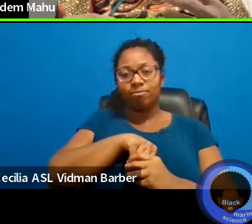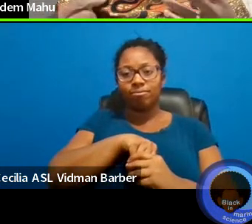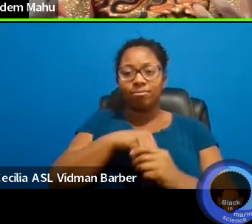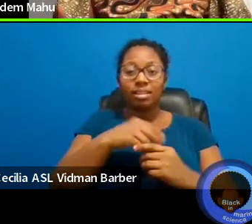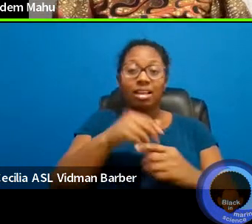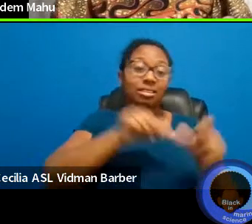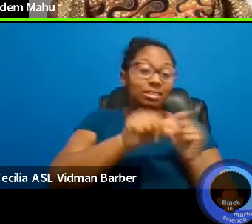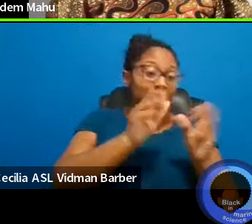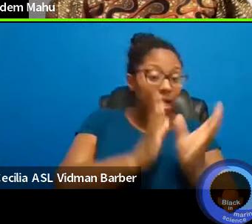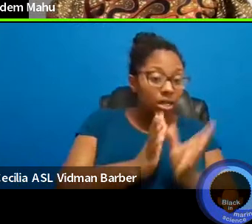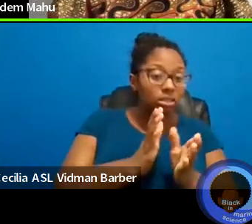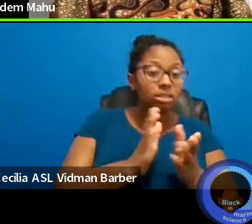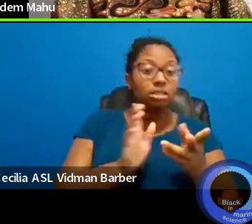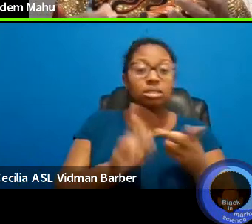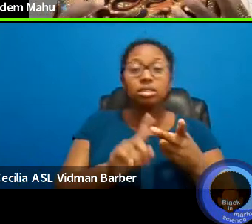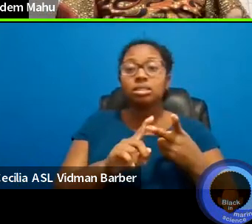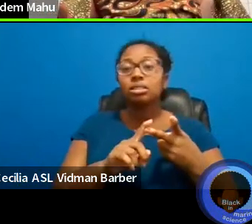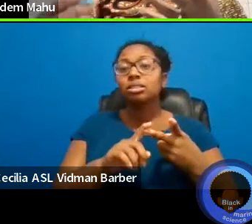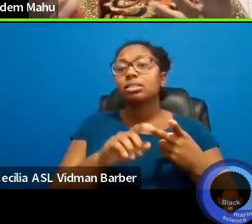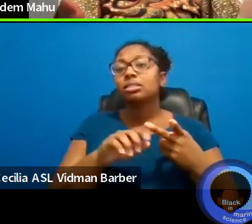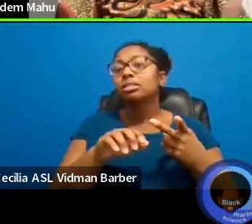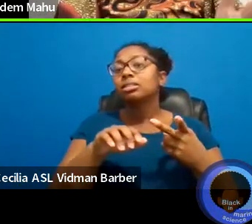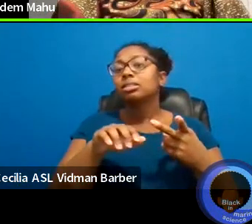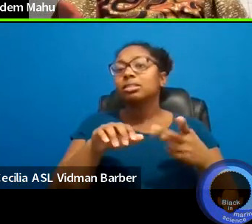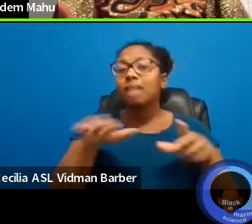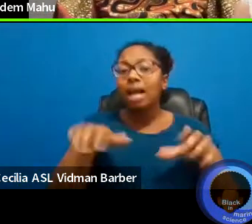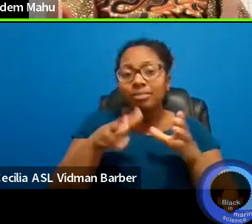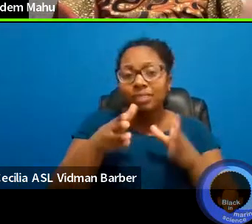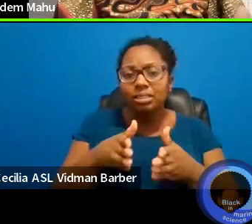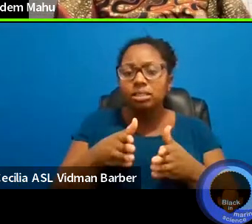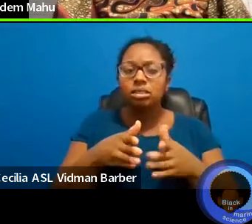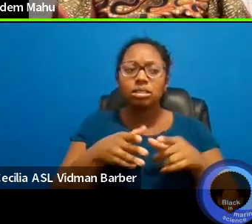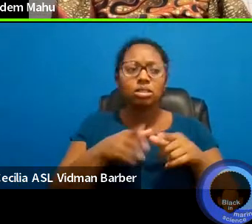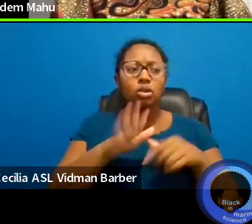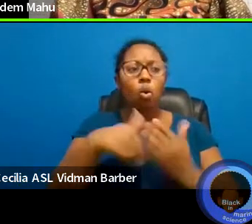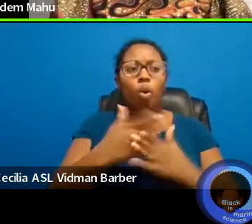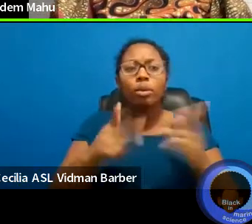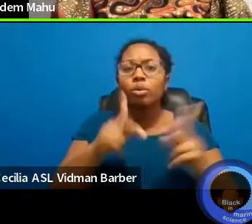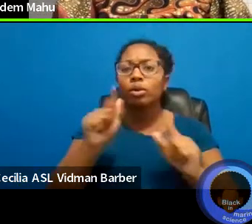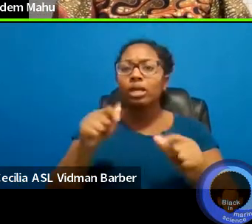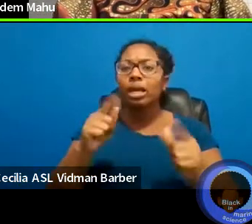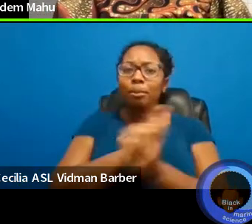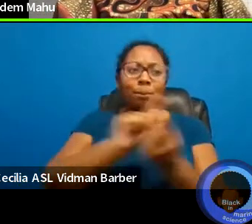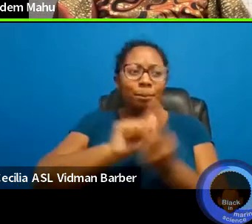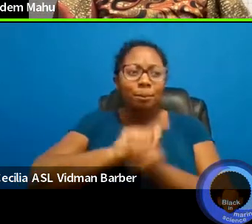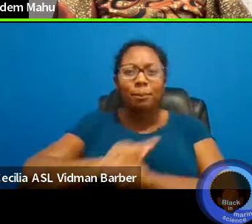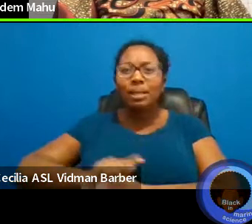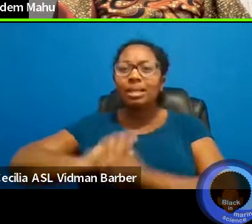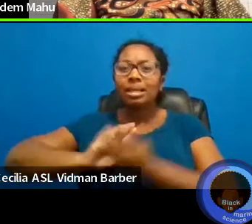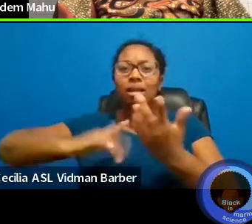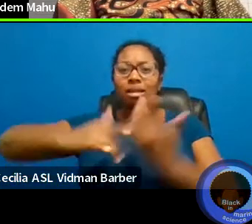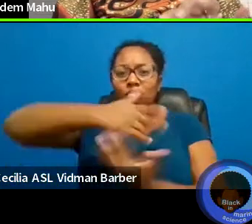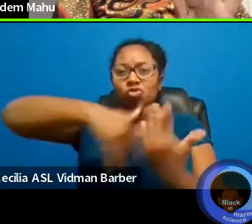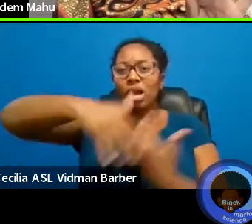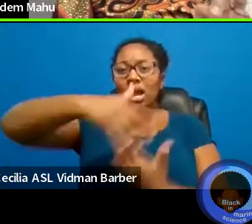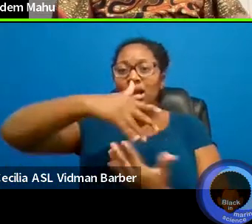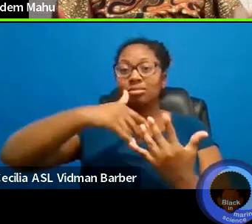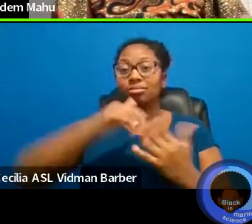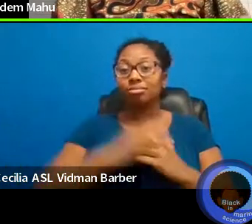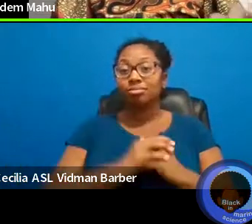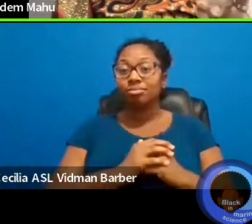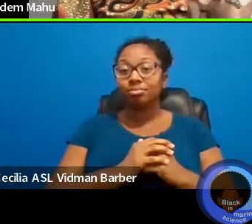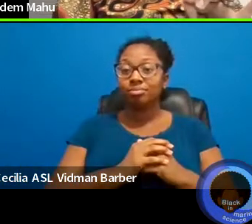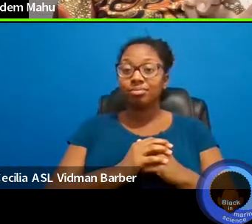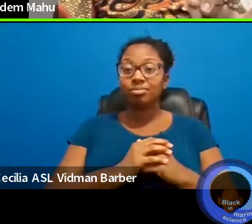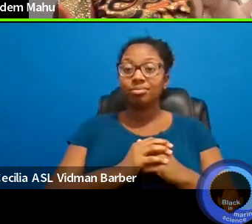our activists can, meet and interact with these people. I also